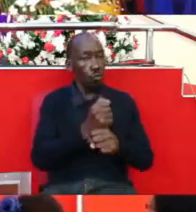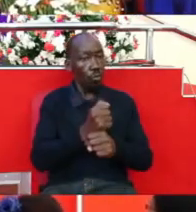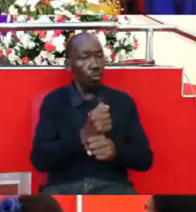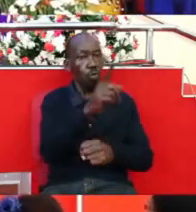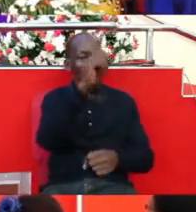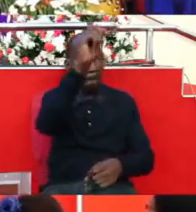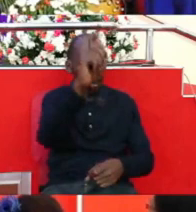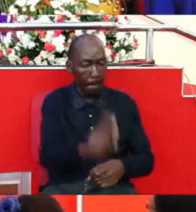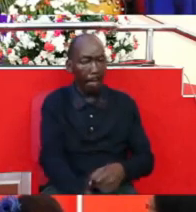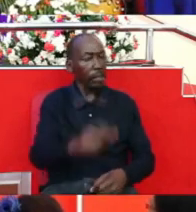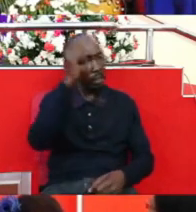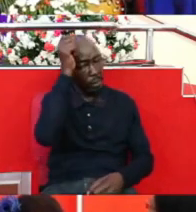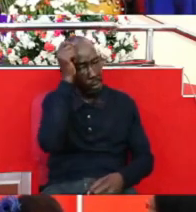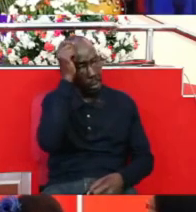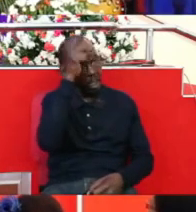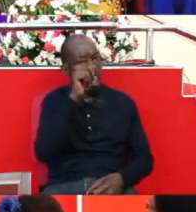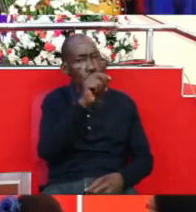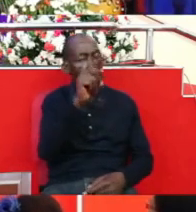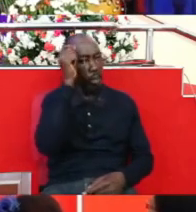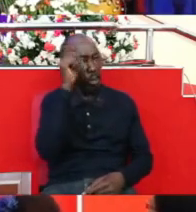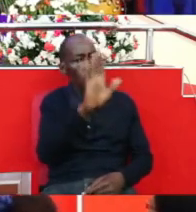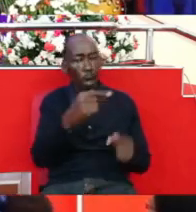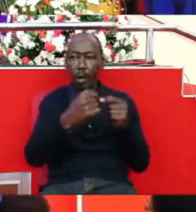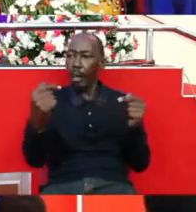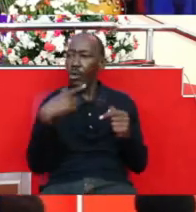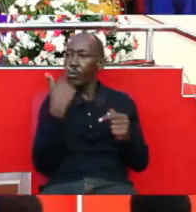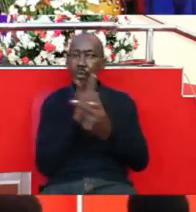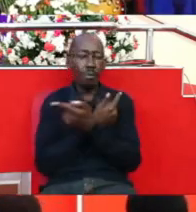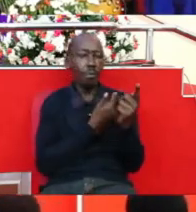must clearly identify your enemy. Lazima